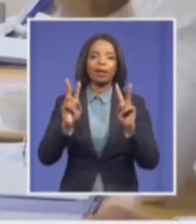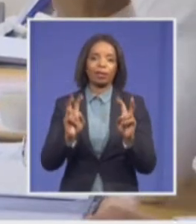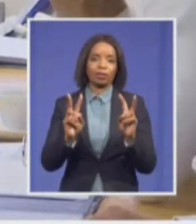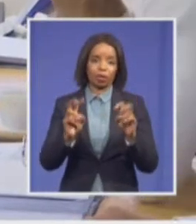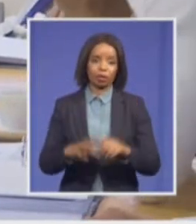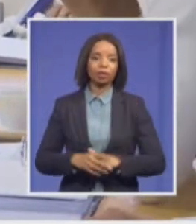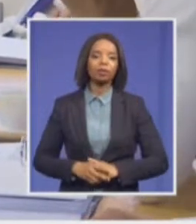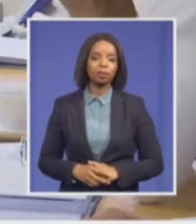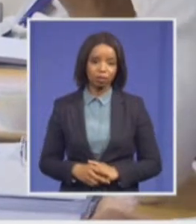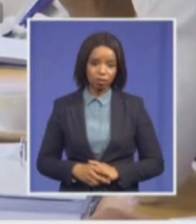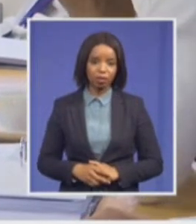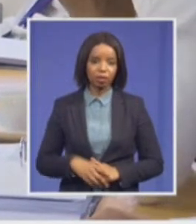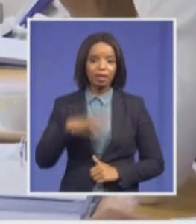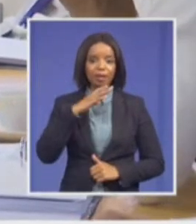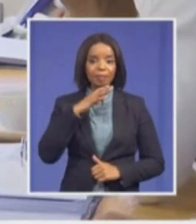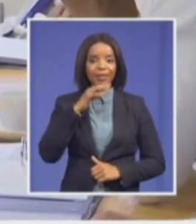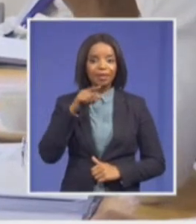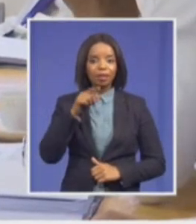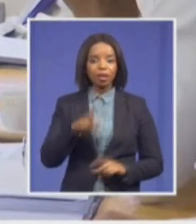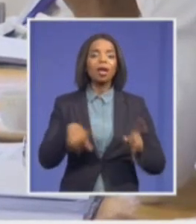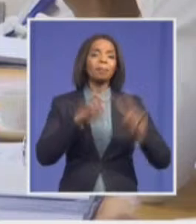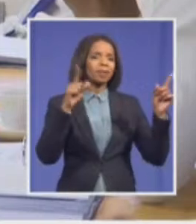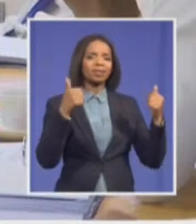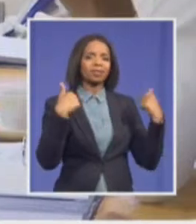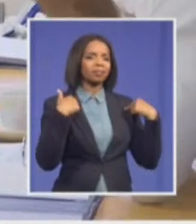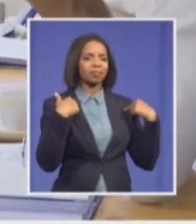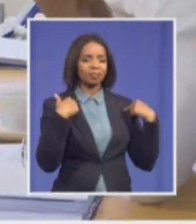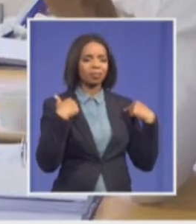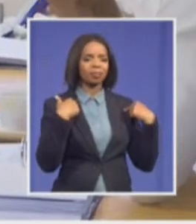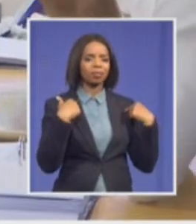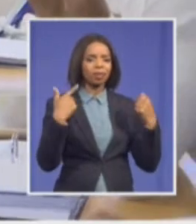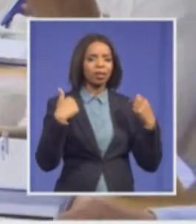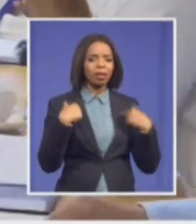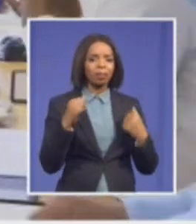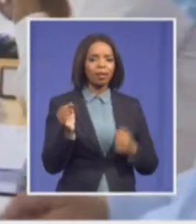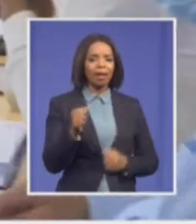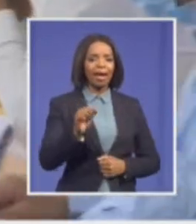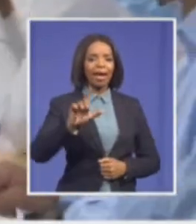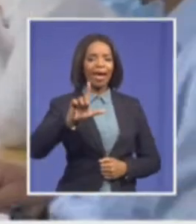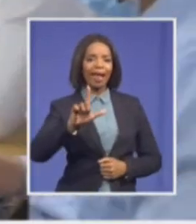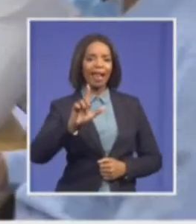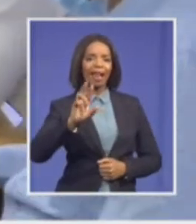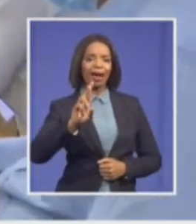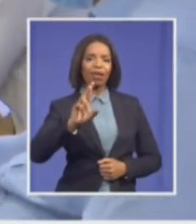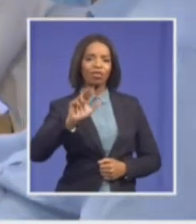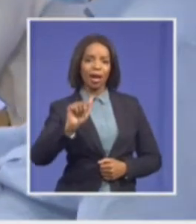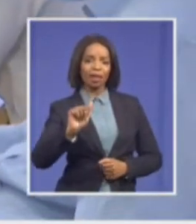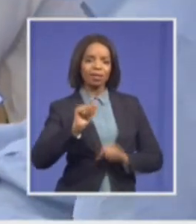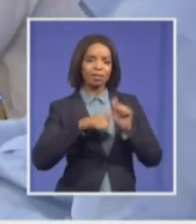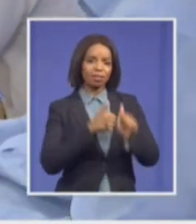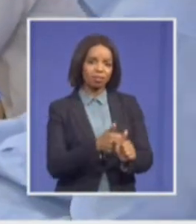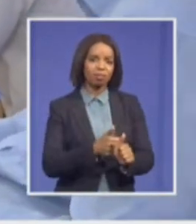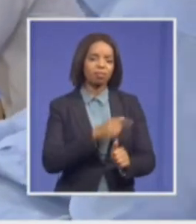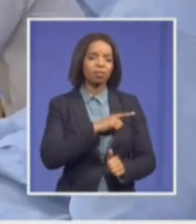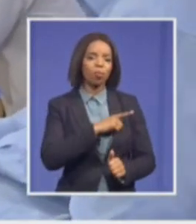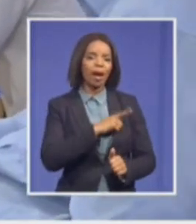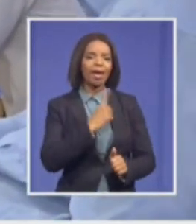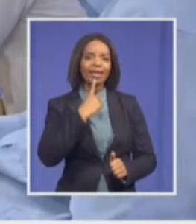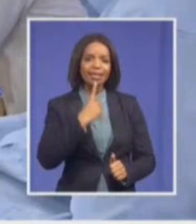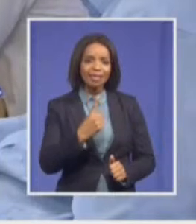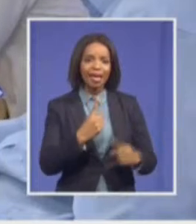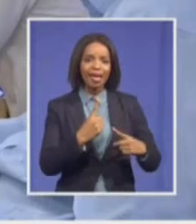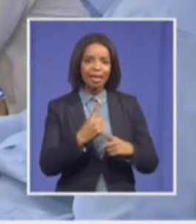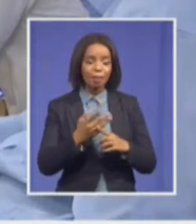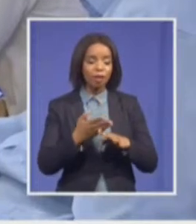I'm governed by the LRA, and the LRA says before an employee is dismissed, there must be a fair procedure, and there must be